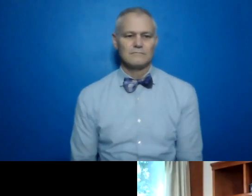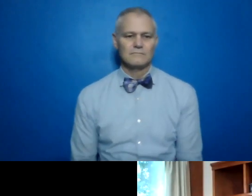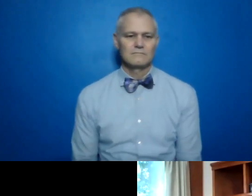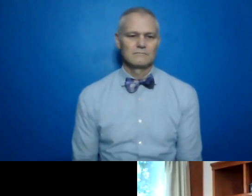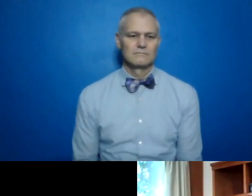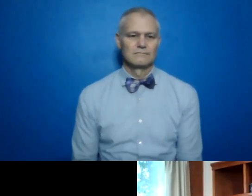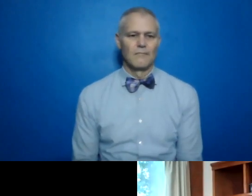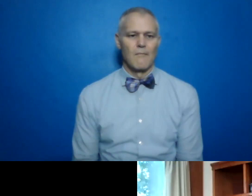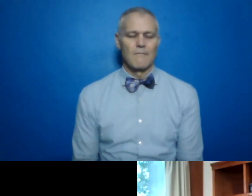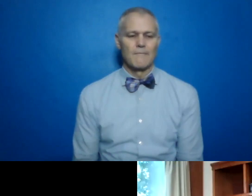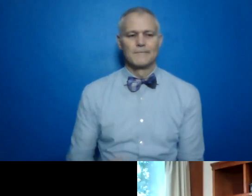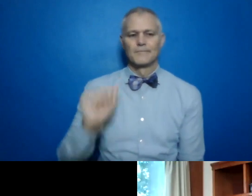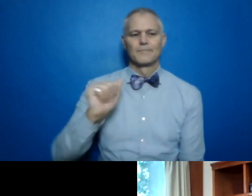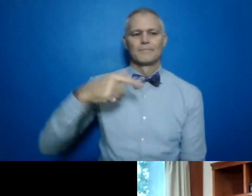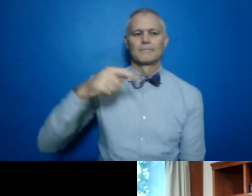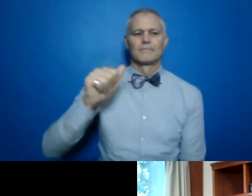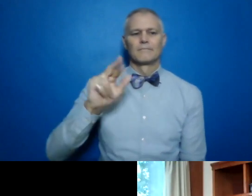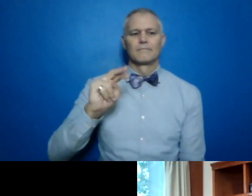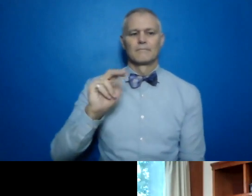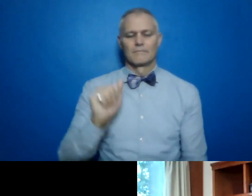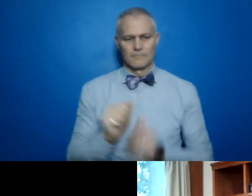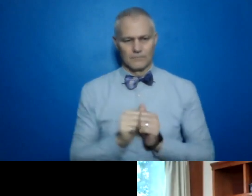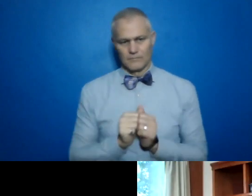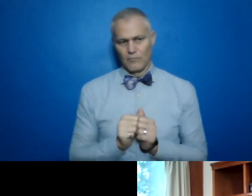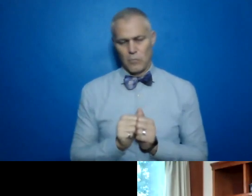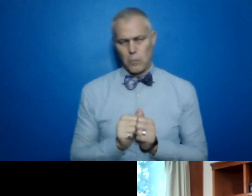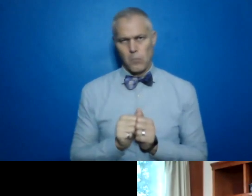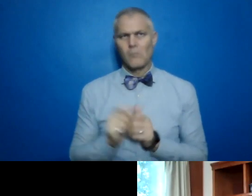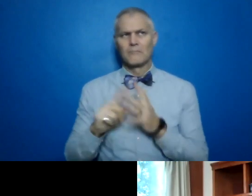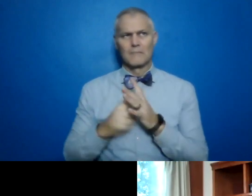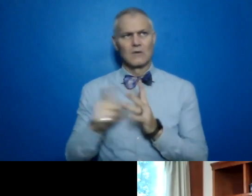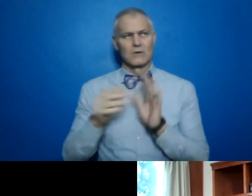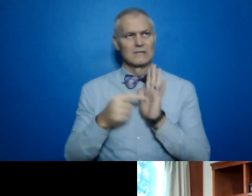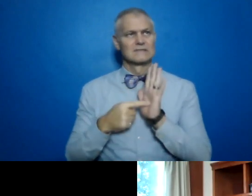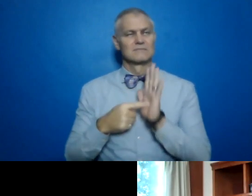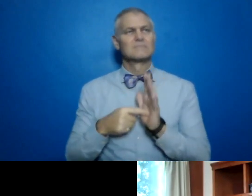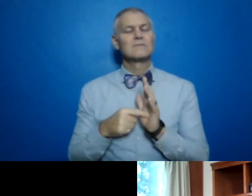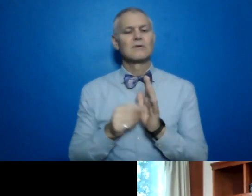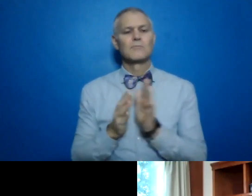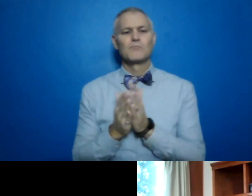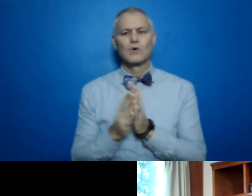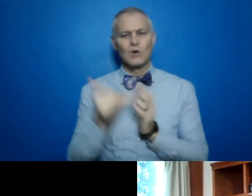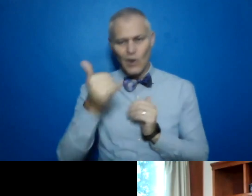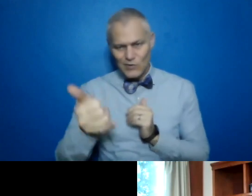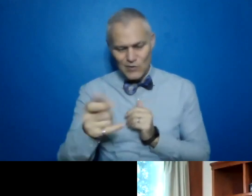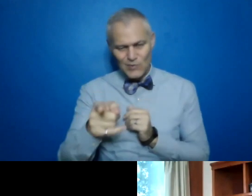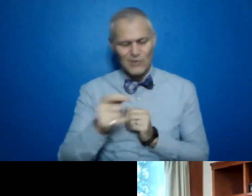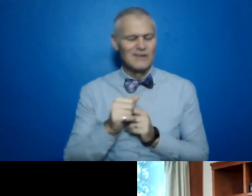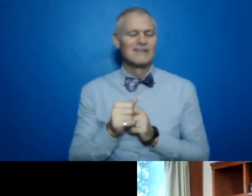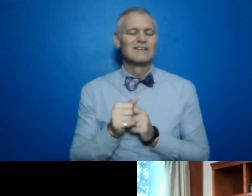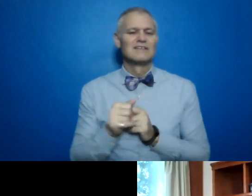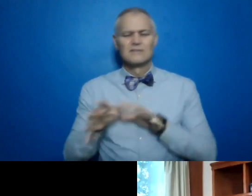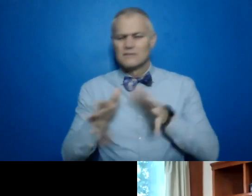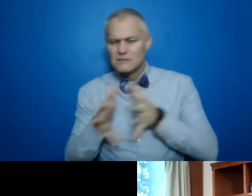And so in the beginning, you're really, I mean, in this example you gave, one person picks up a book, calls you, and then